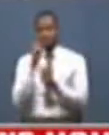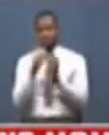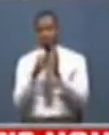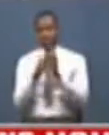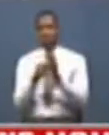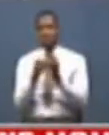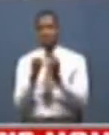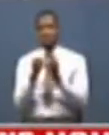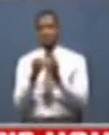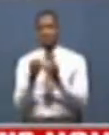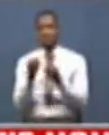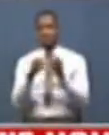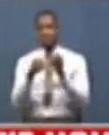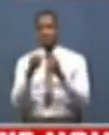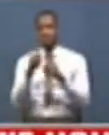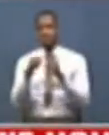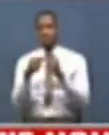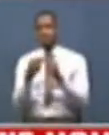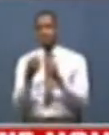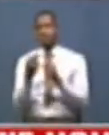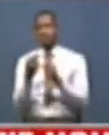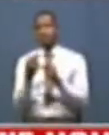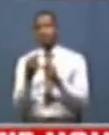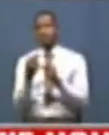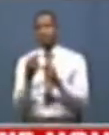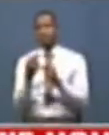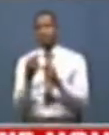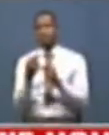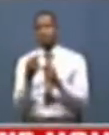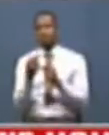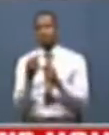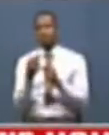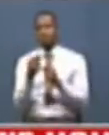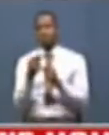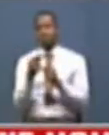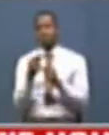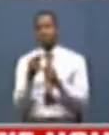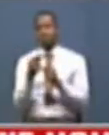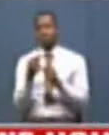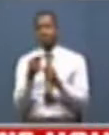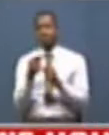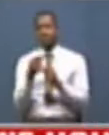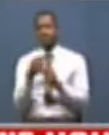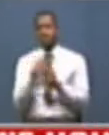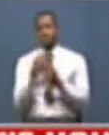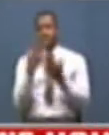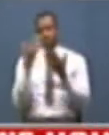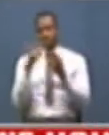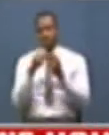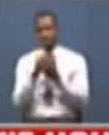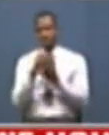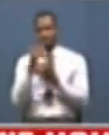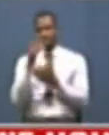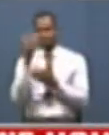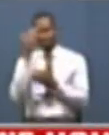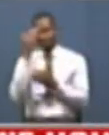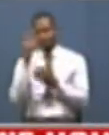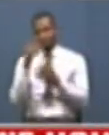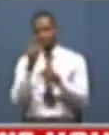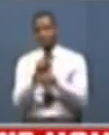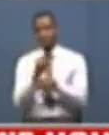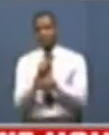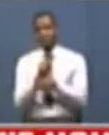with recalcitrant drivers who flout the regulations with impunity. We intend to conduct intelligence-led